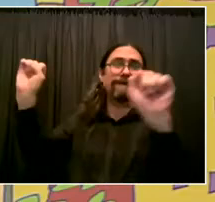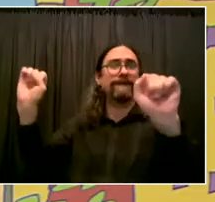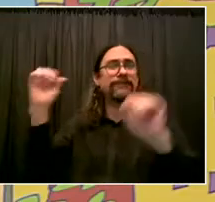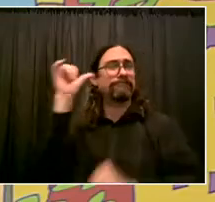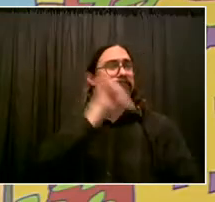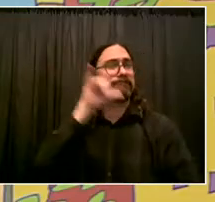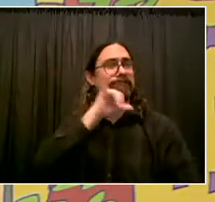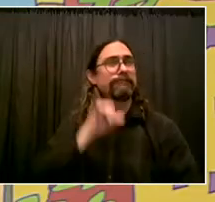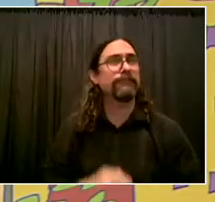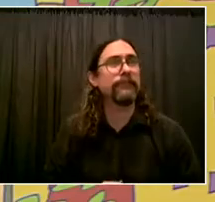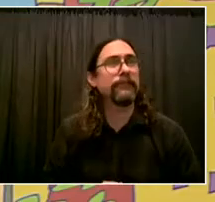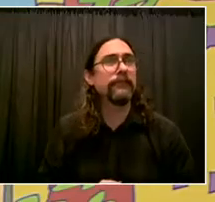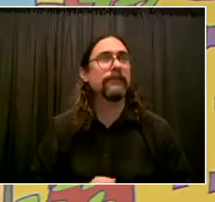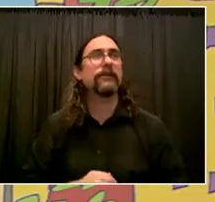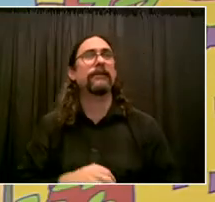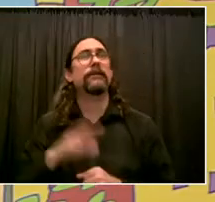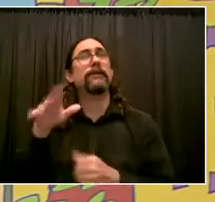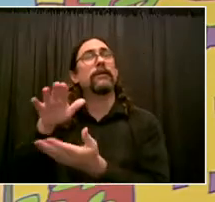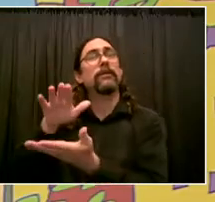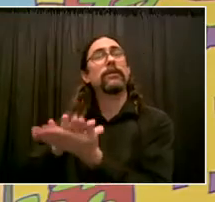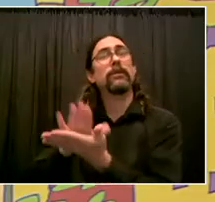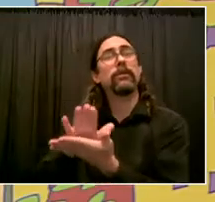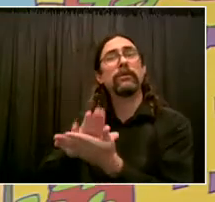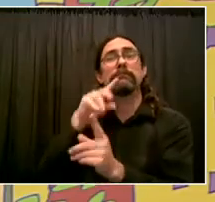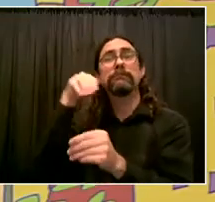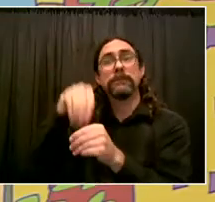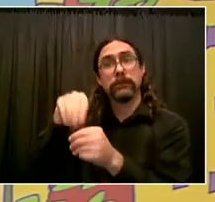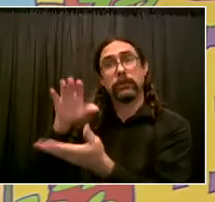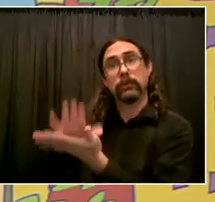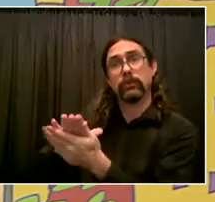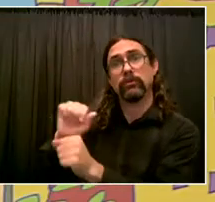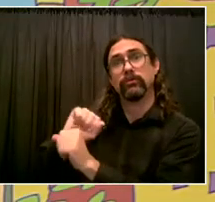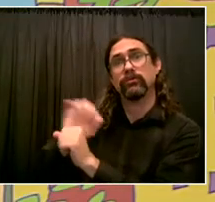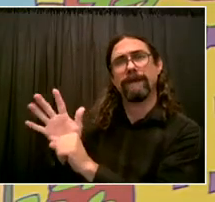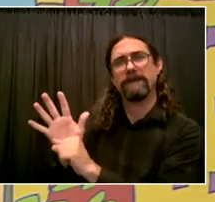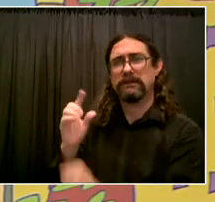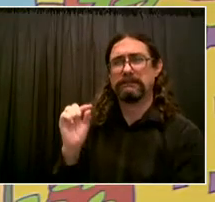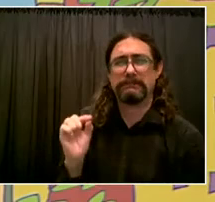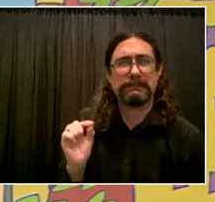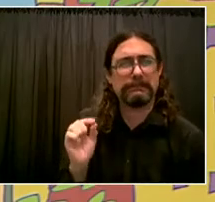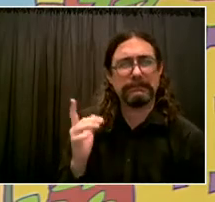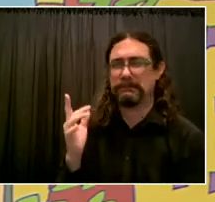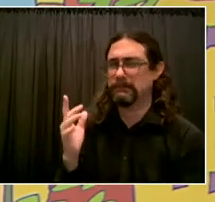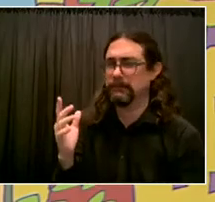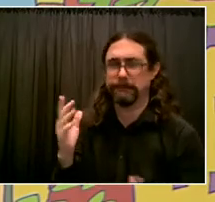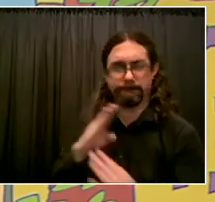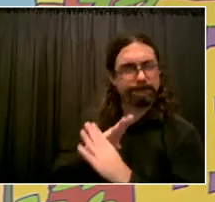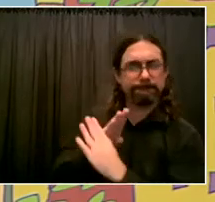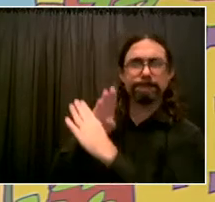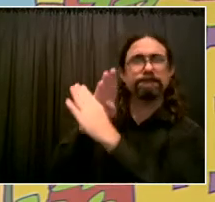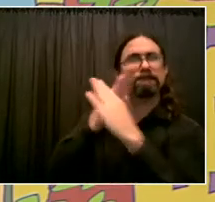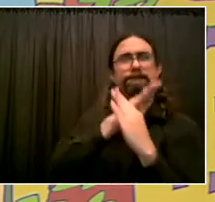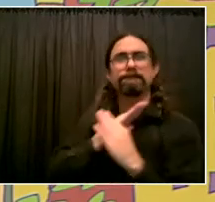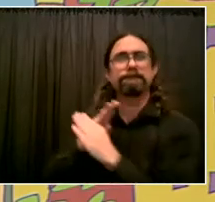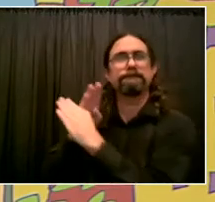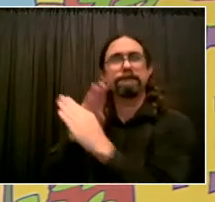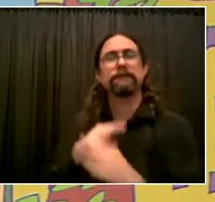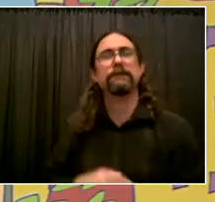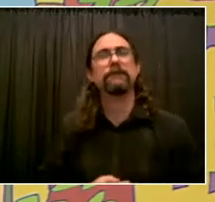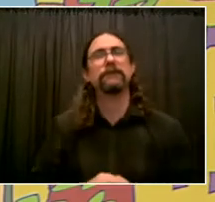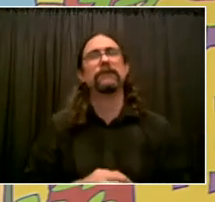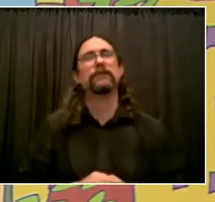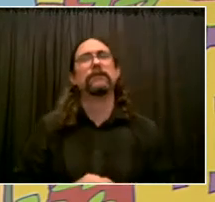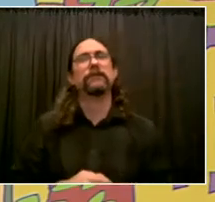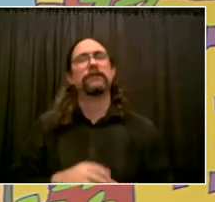are focused in every way on the safety of our kids. And we want to make sure in the tough moments we've gone through